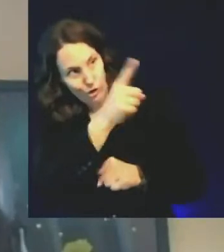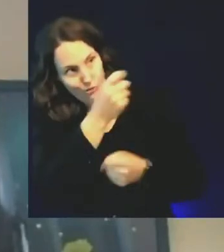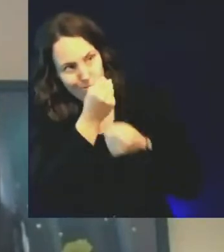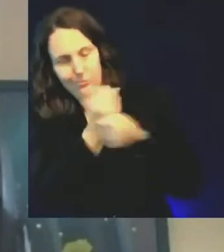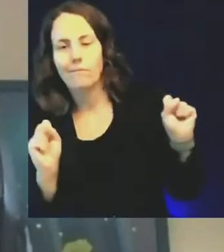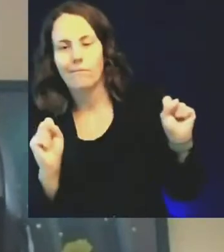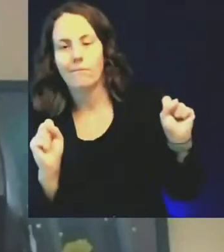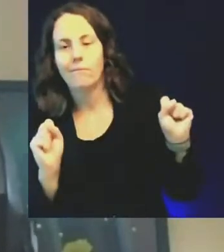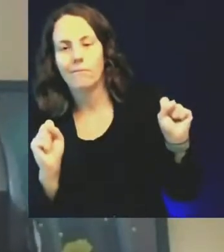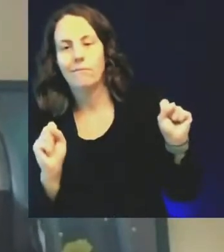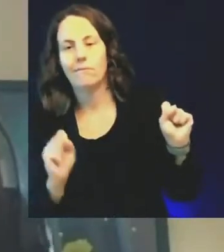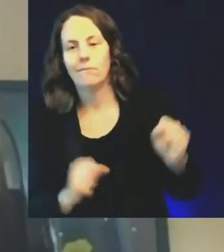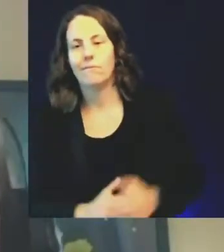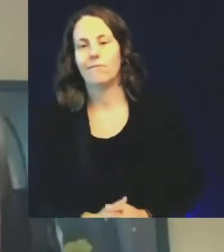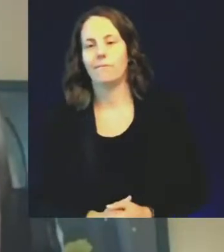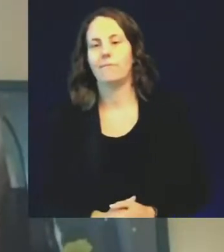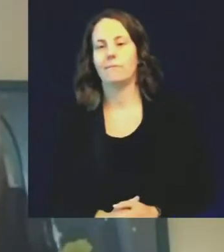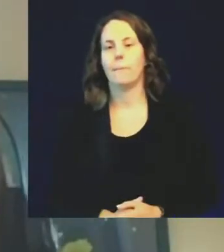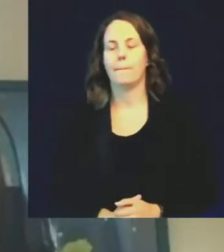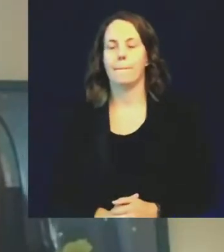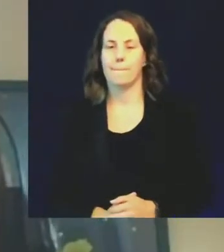that pondering and waiting mode.